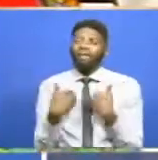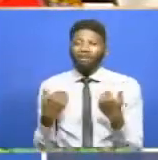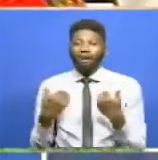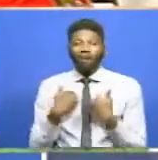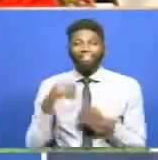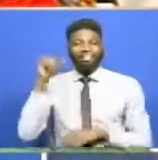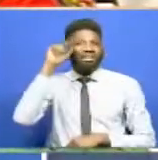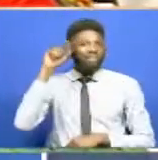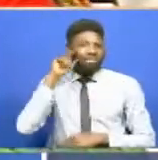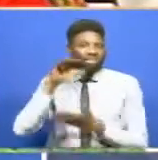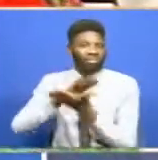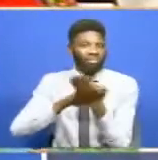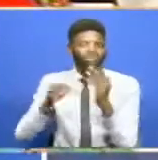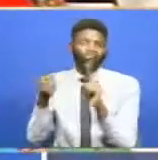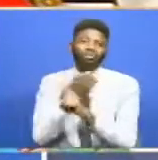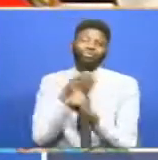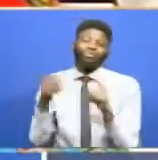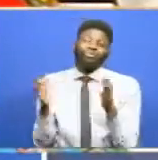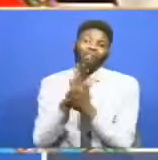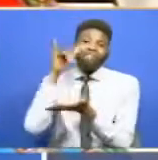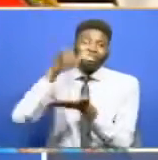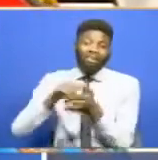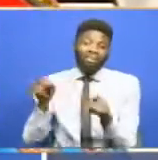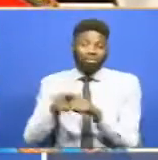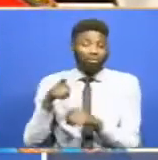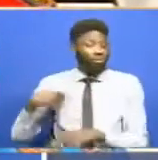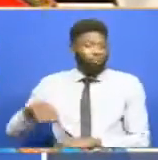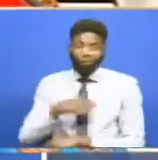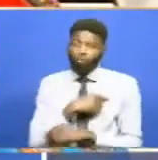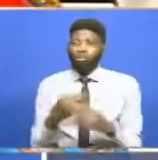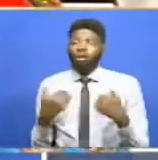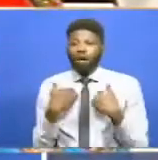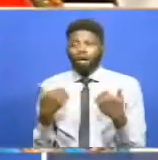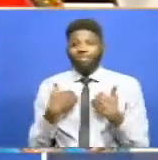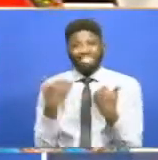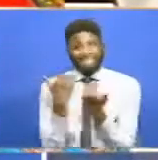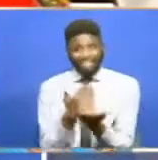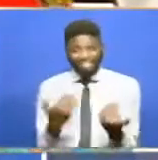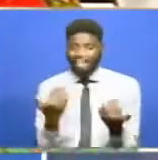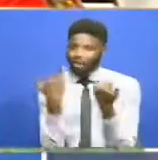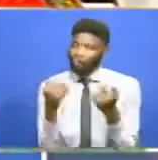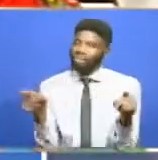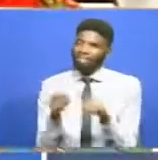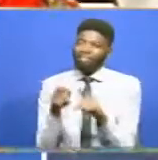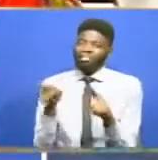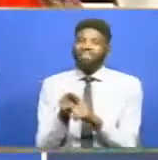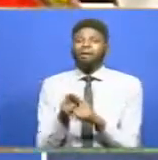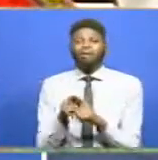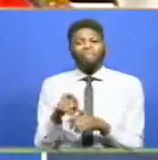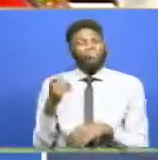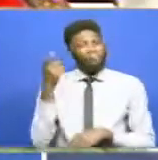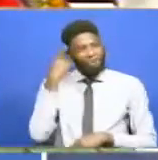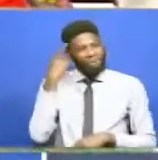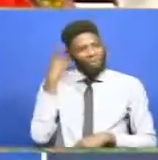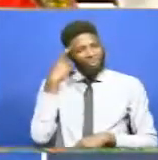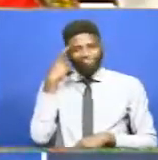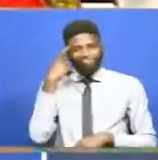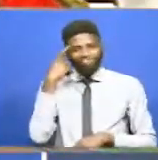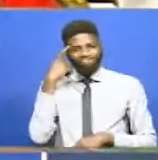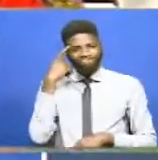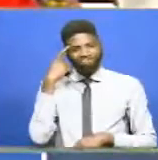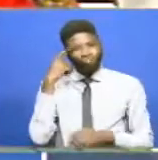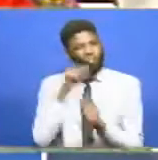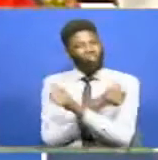gender-based violence. And with that, we'll bring on board, kids are now mentally, they're not well, and they need